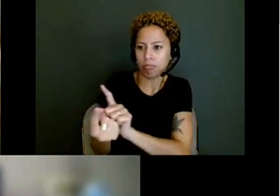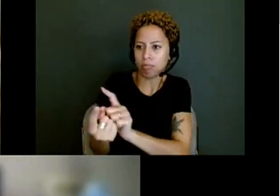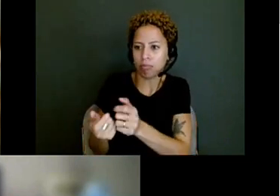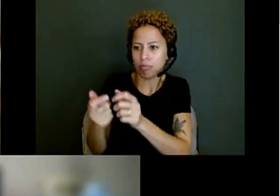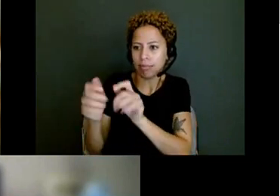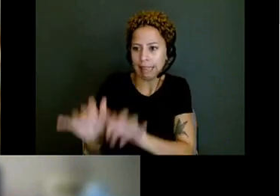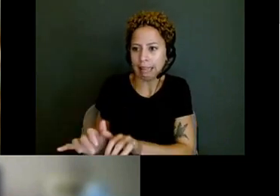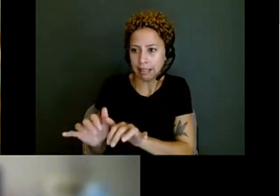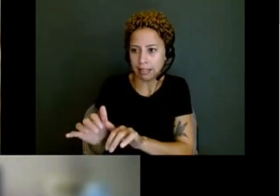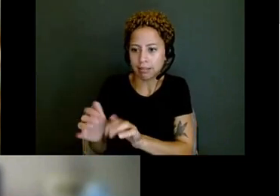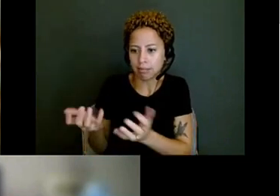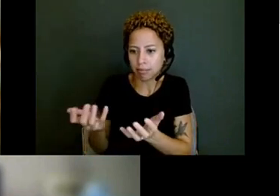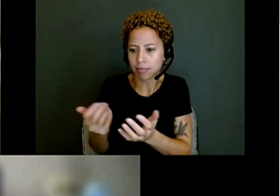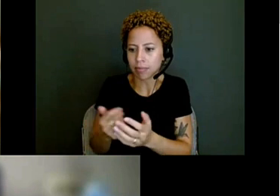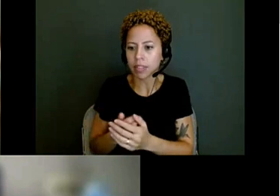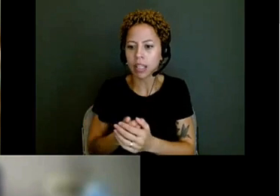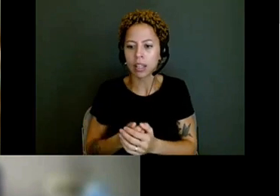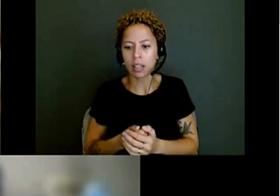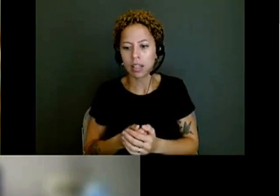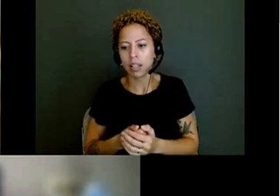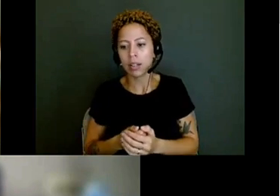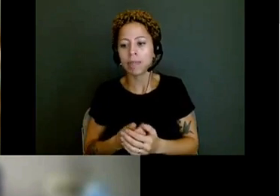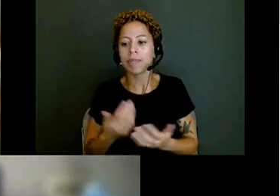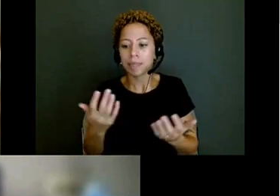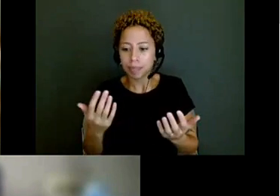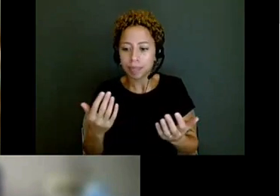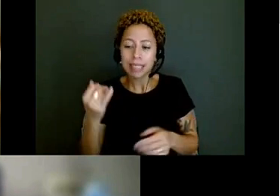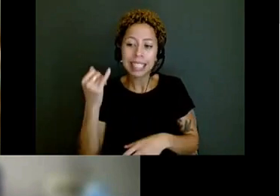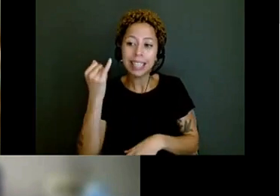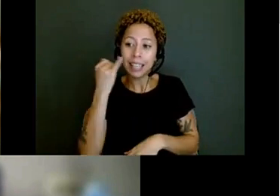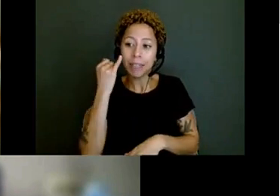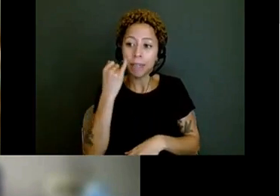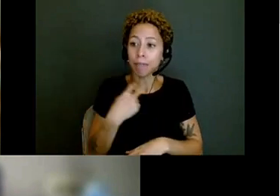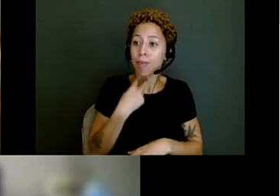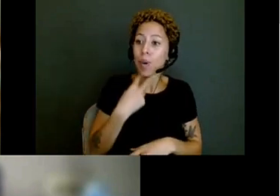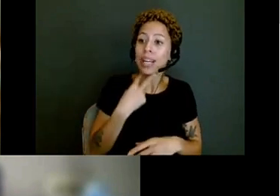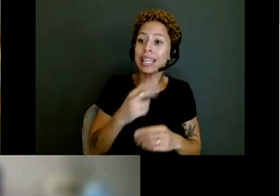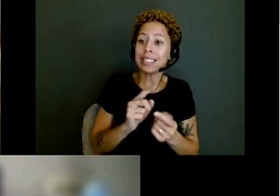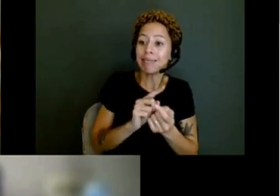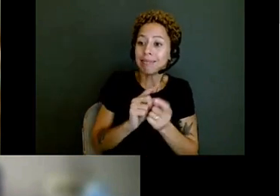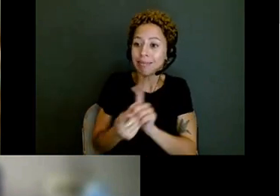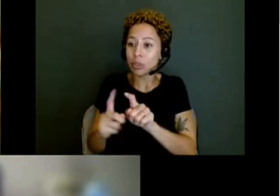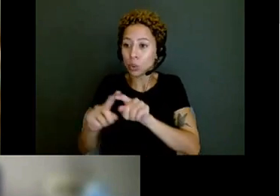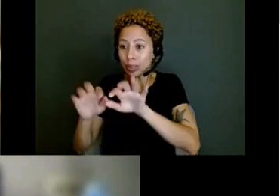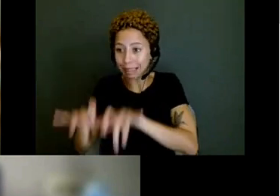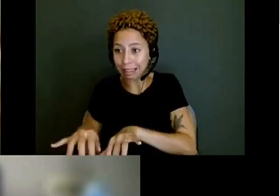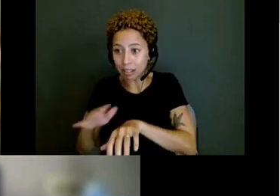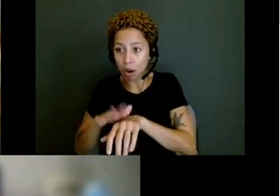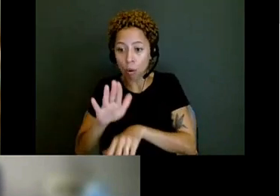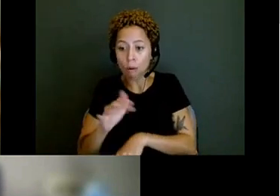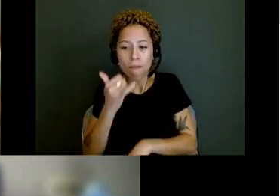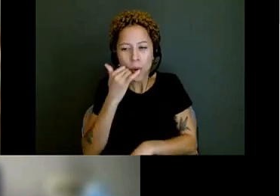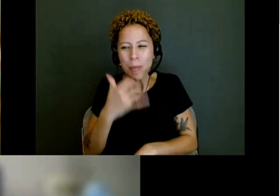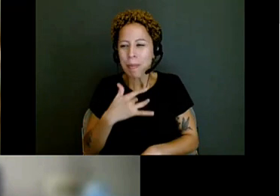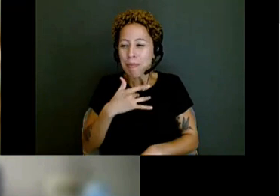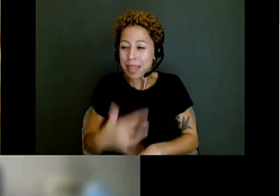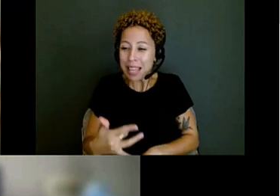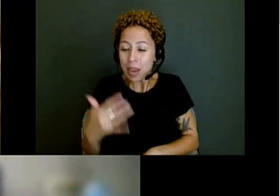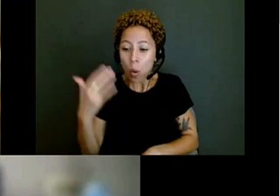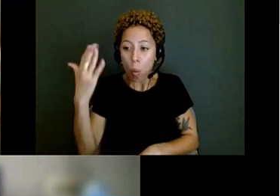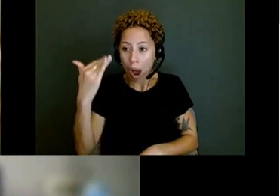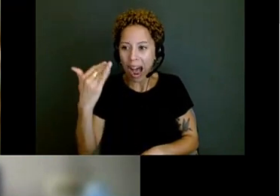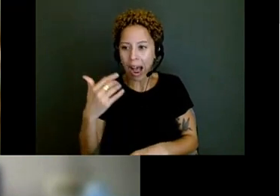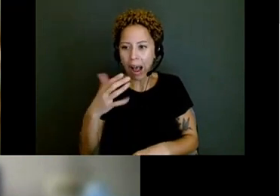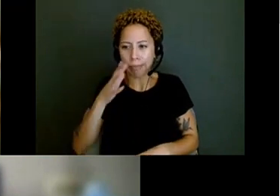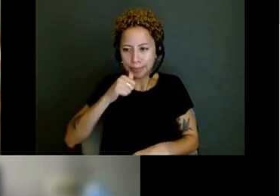mean, the reason why you have voice to text on your phone is because it's a pain in the neck to type the messages in, because especially if you got fat fingers like